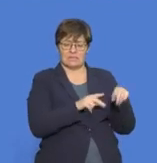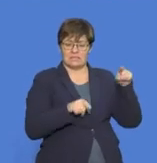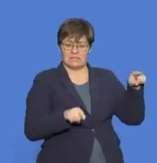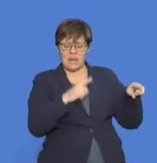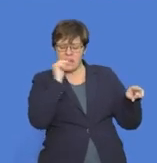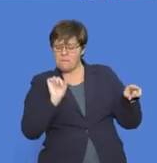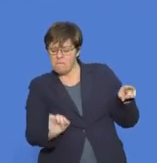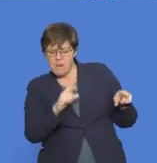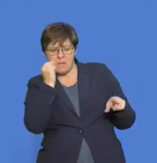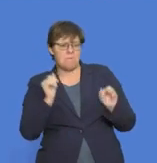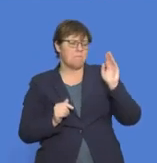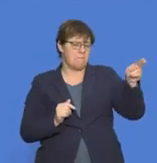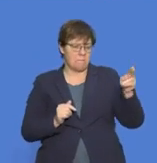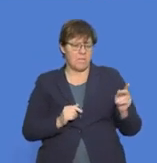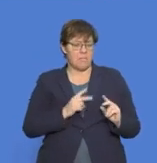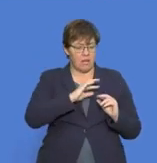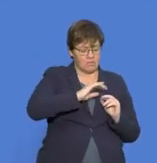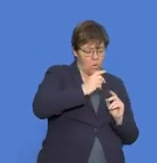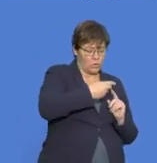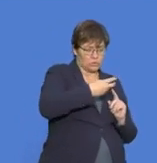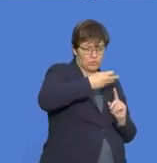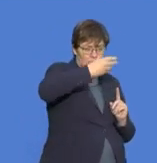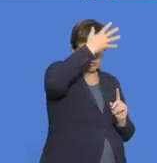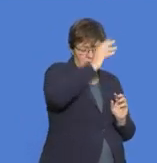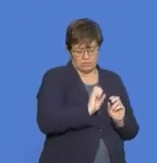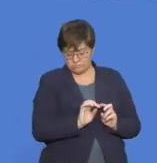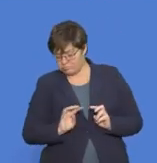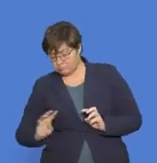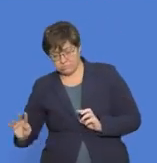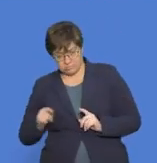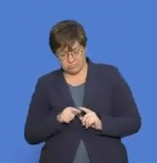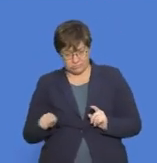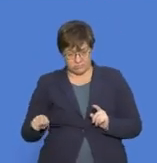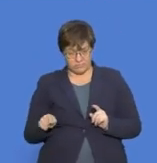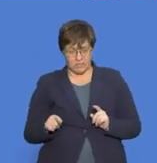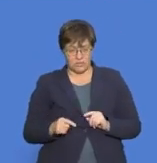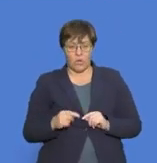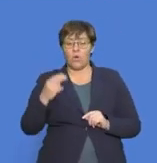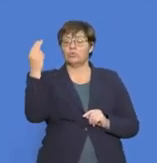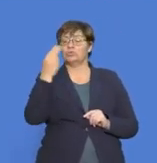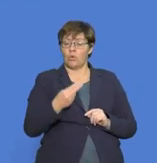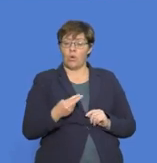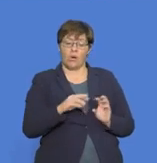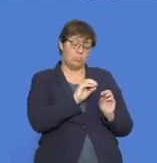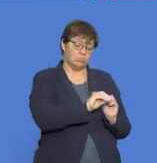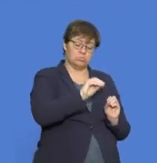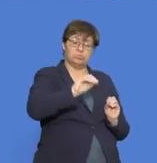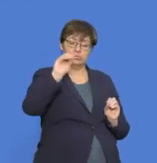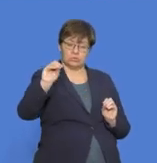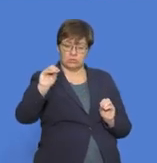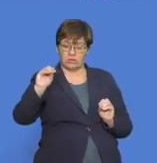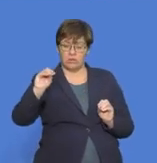and putting units on your axes. So that even if you draw, if you plot your points and